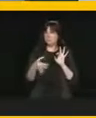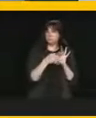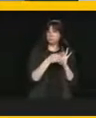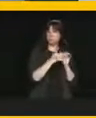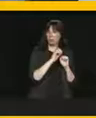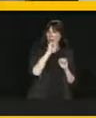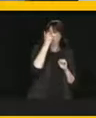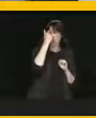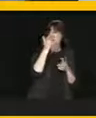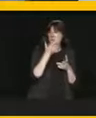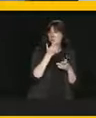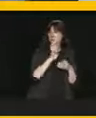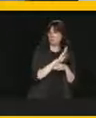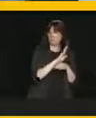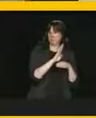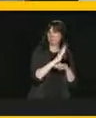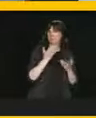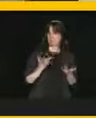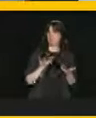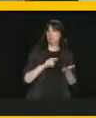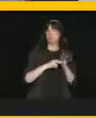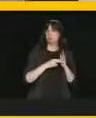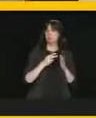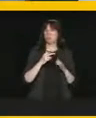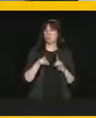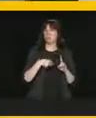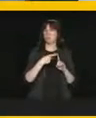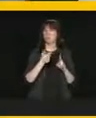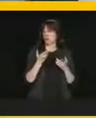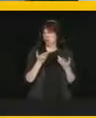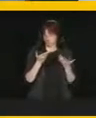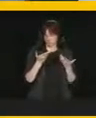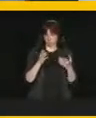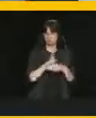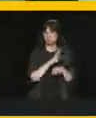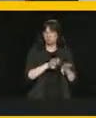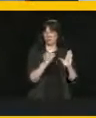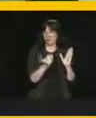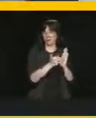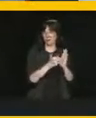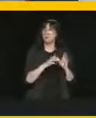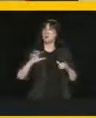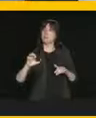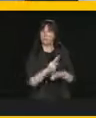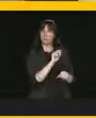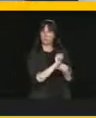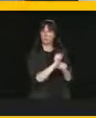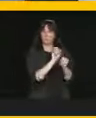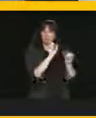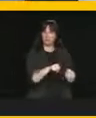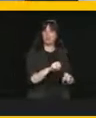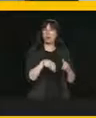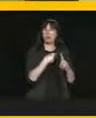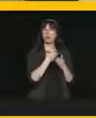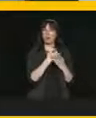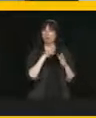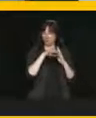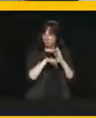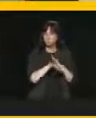that they can know that they have a job to return to when this is over. And when the economy comes back, it will be all the